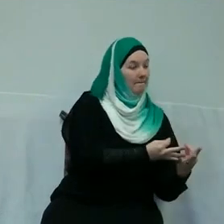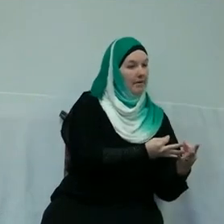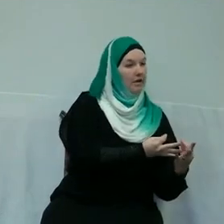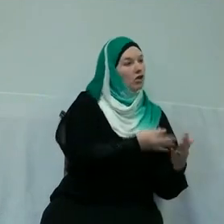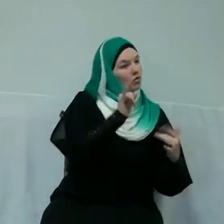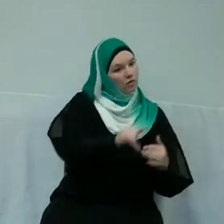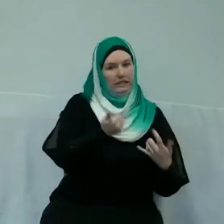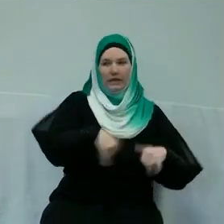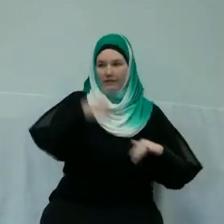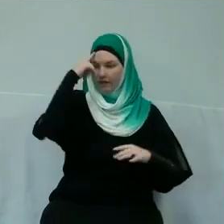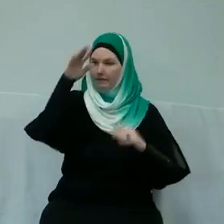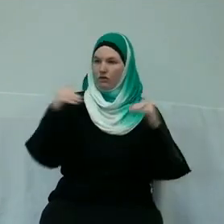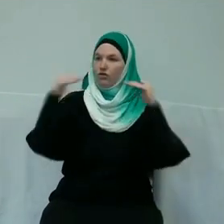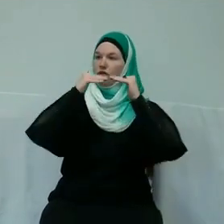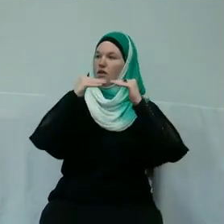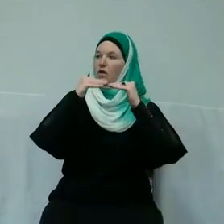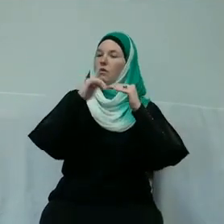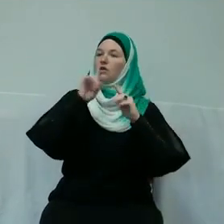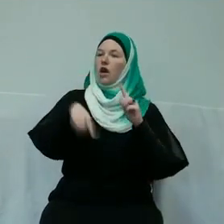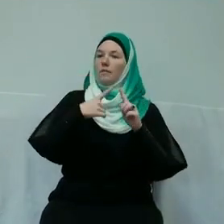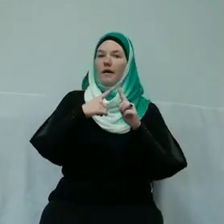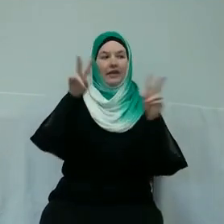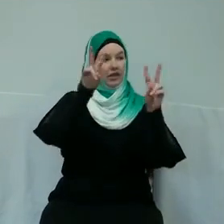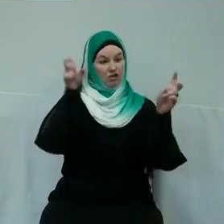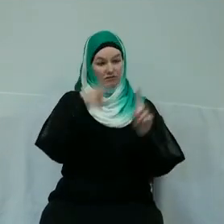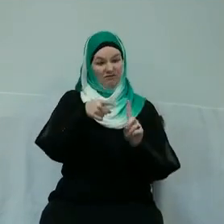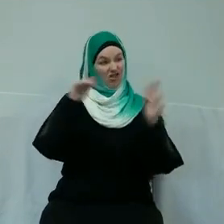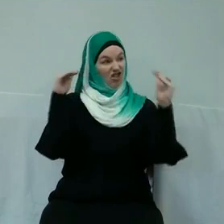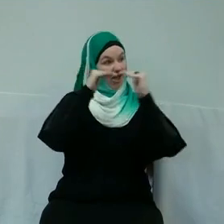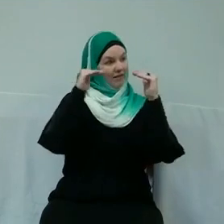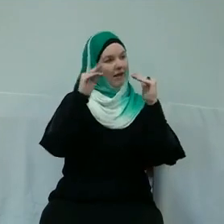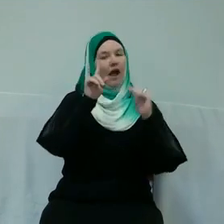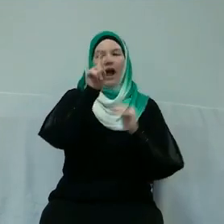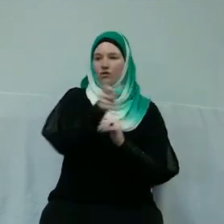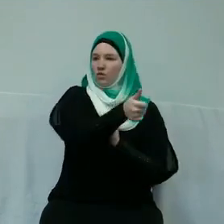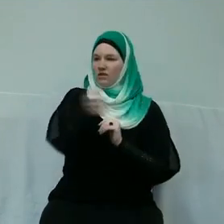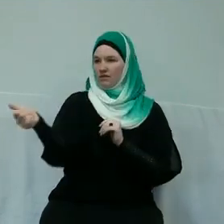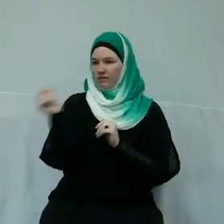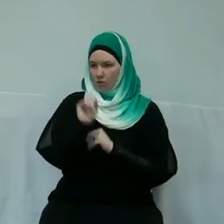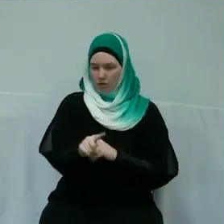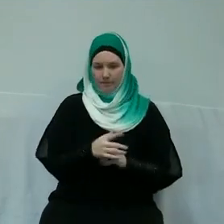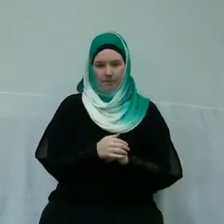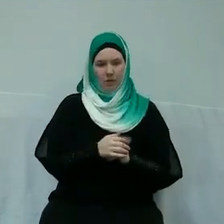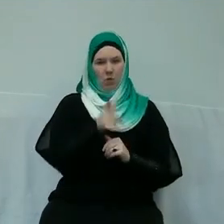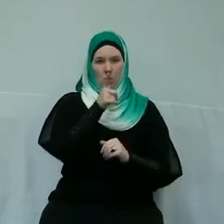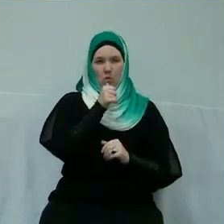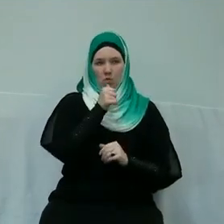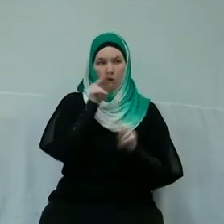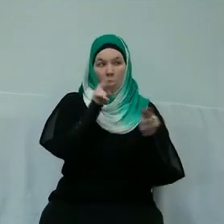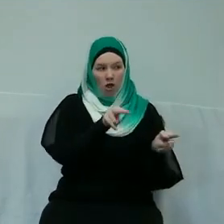have to be careful when it comes to the issue of justice. Ask yourself this question: who's watching